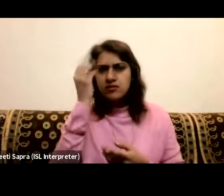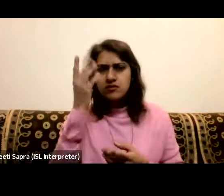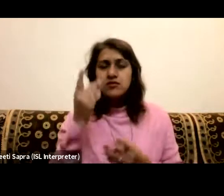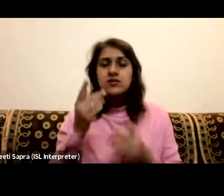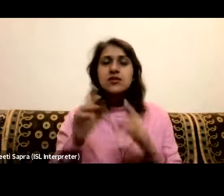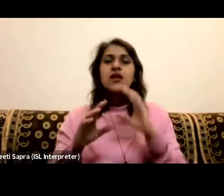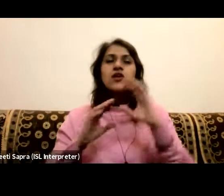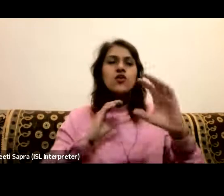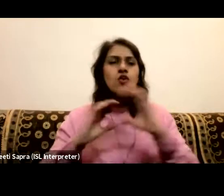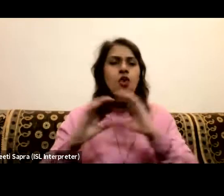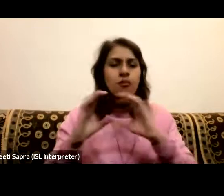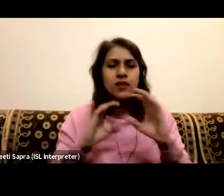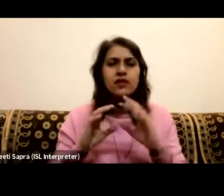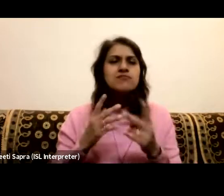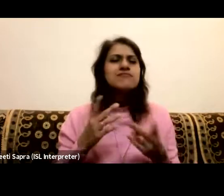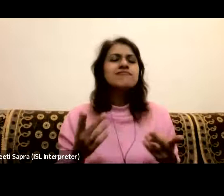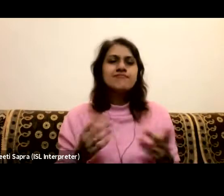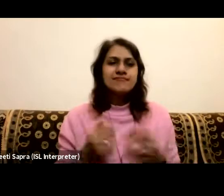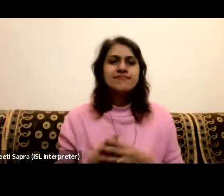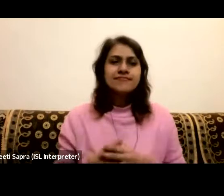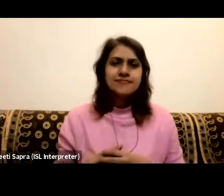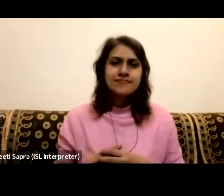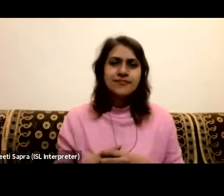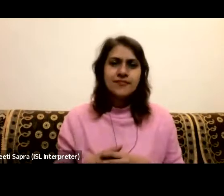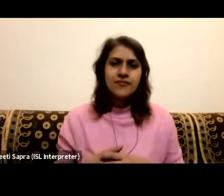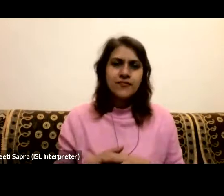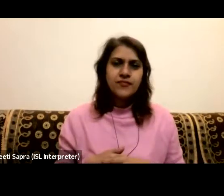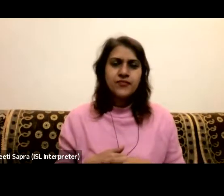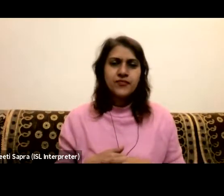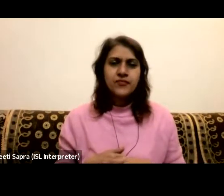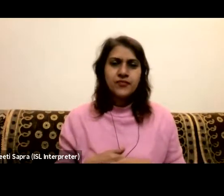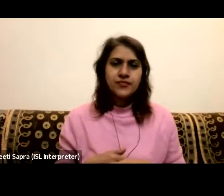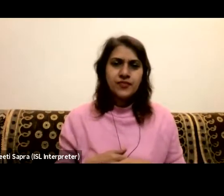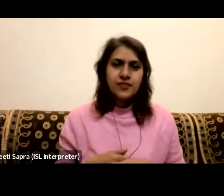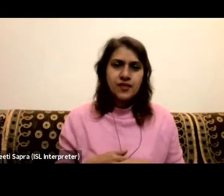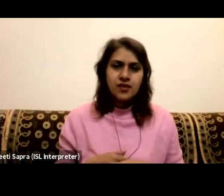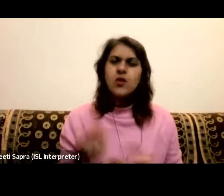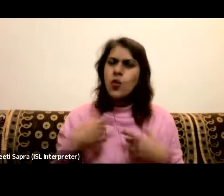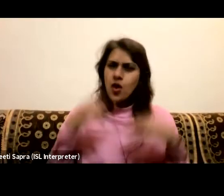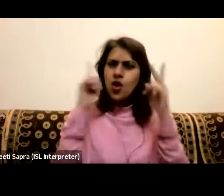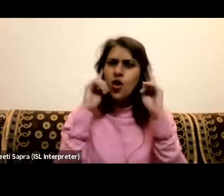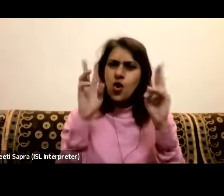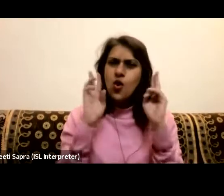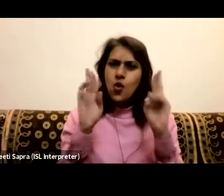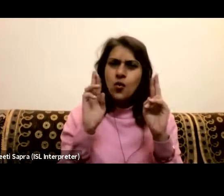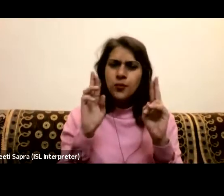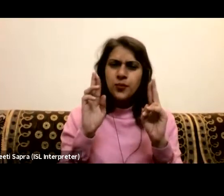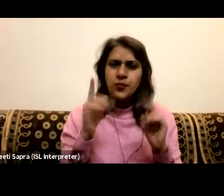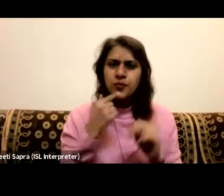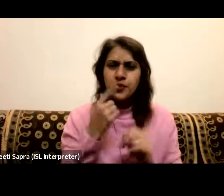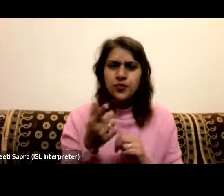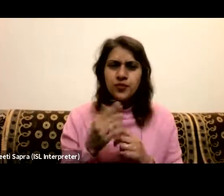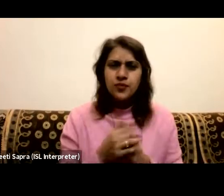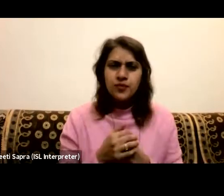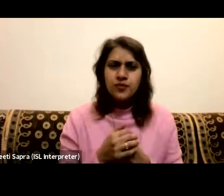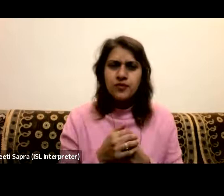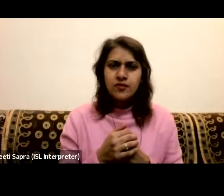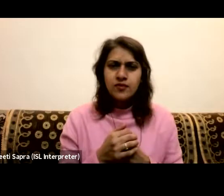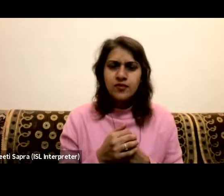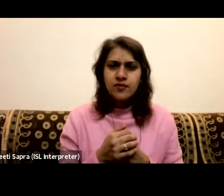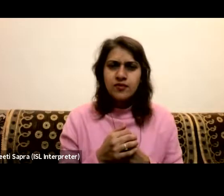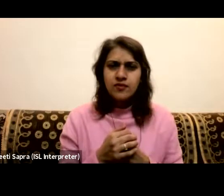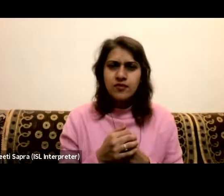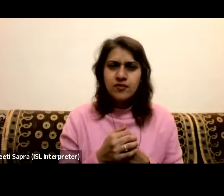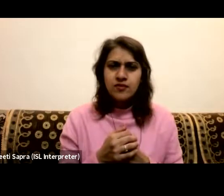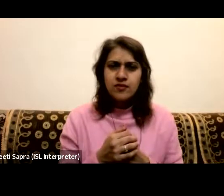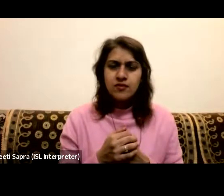style. That's all. So with that, we are hoping that we'll have a further and a stronger integration into